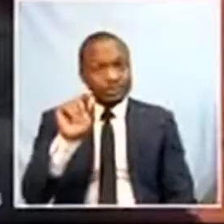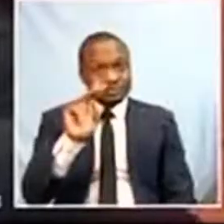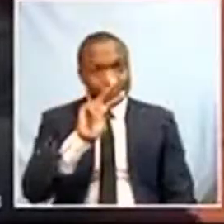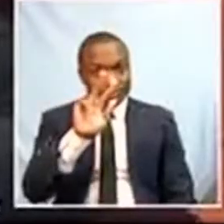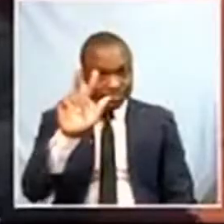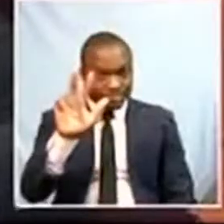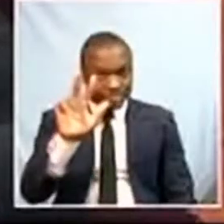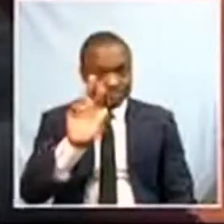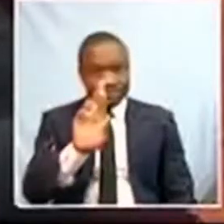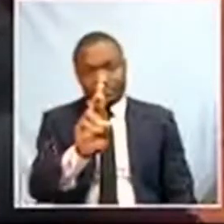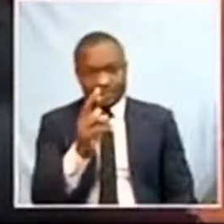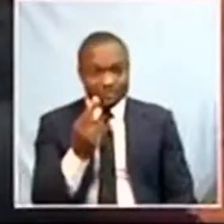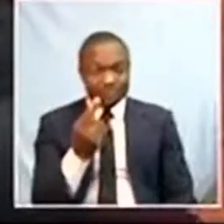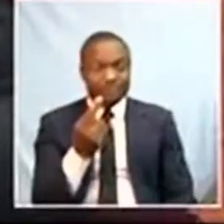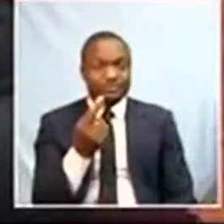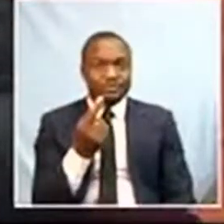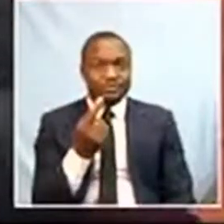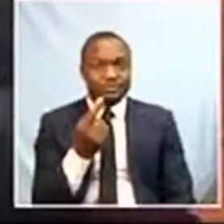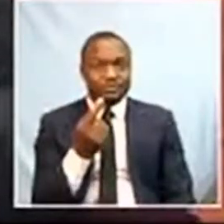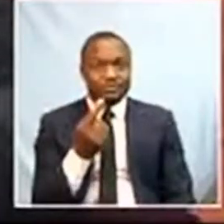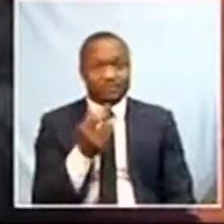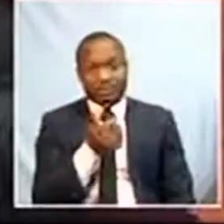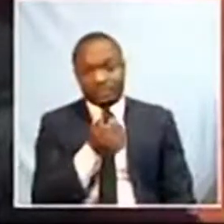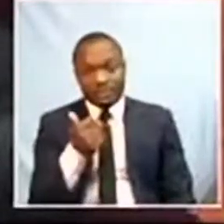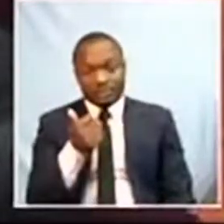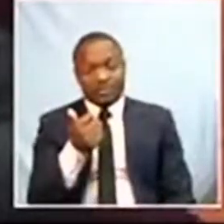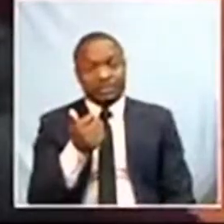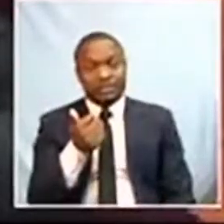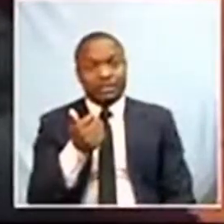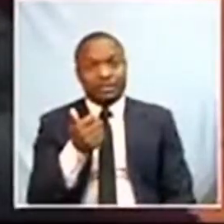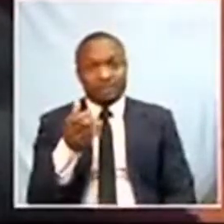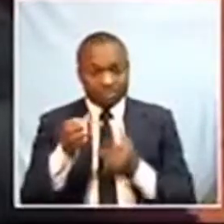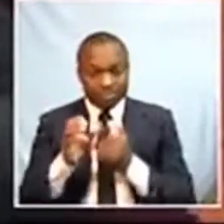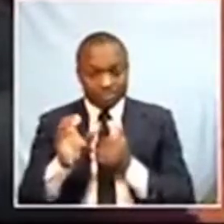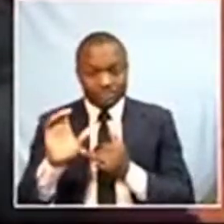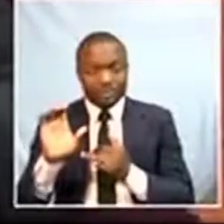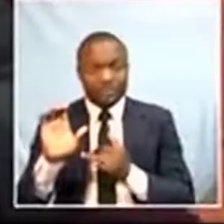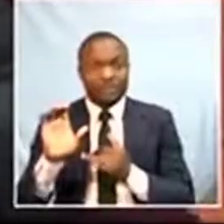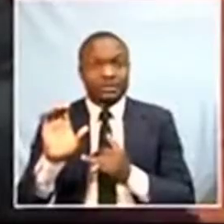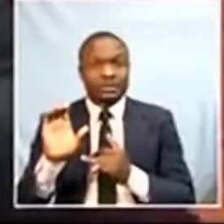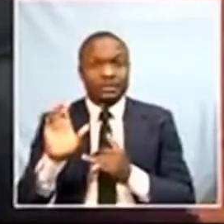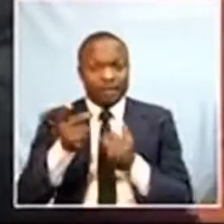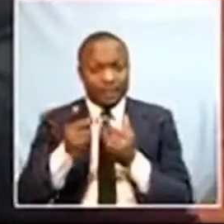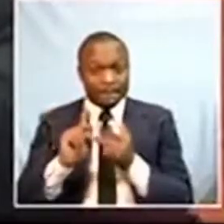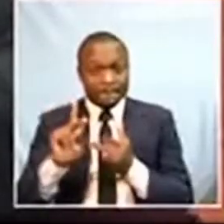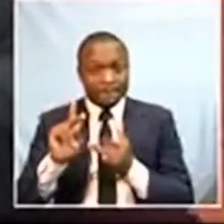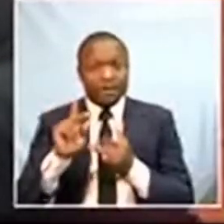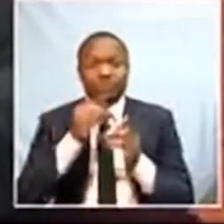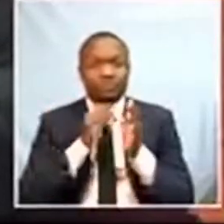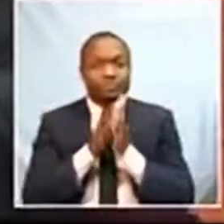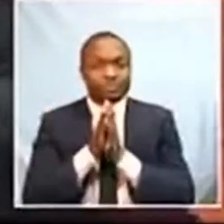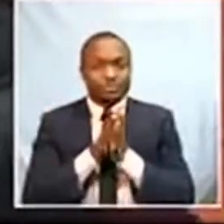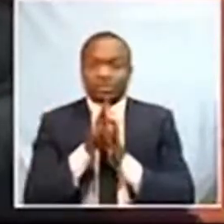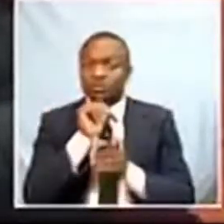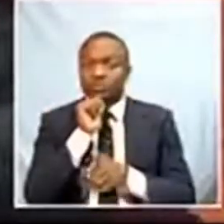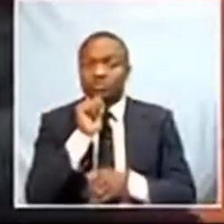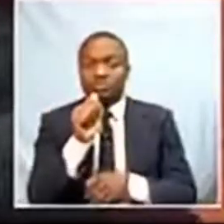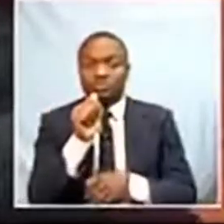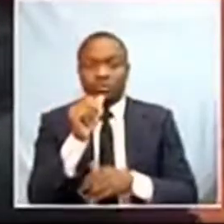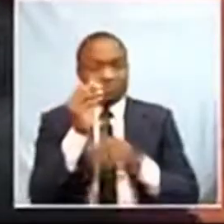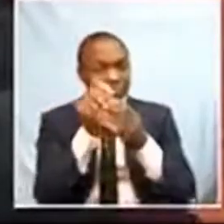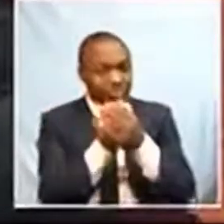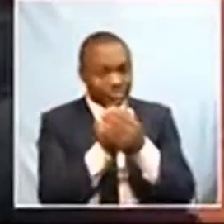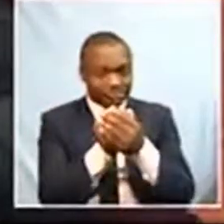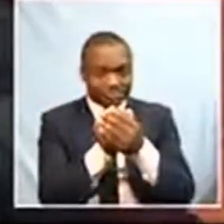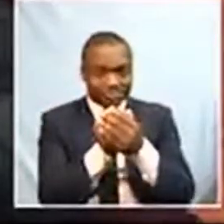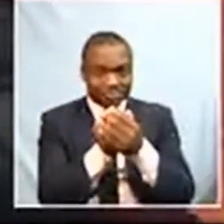2023 recoveries. And then there's also an element of interest, which was not actually accounted for